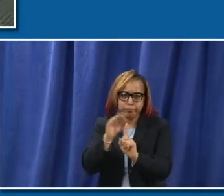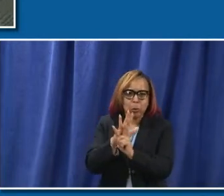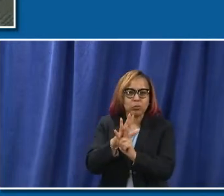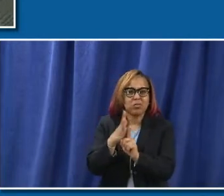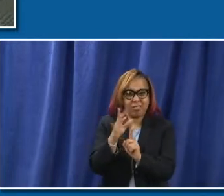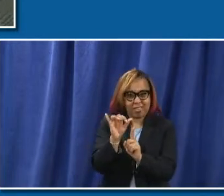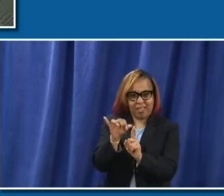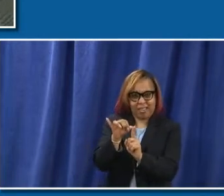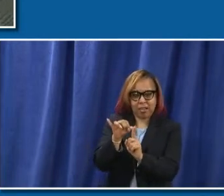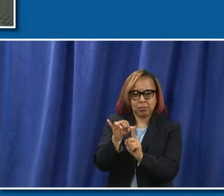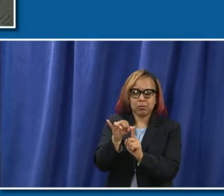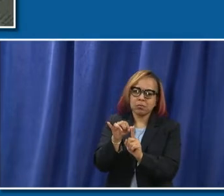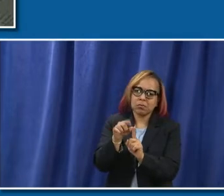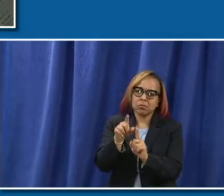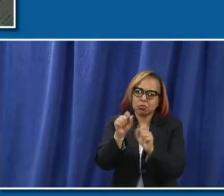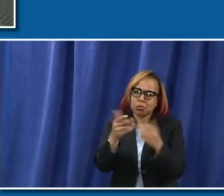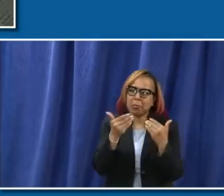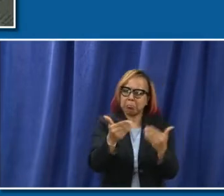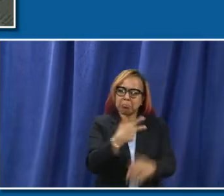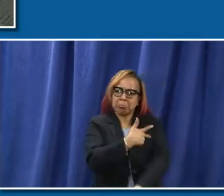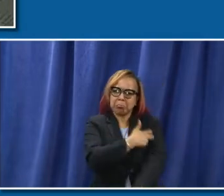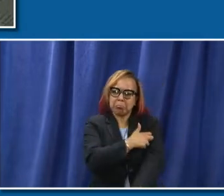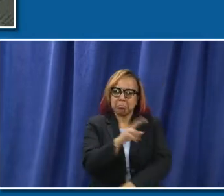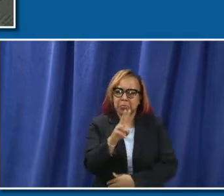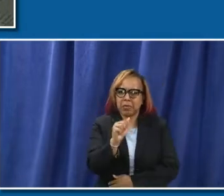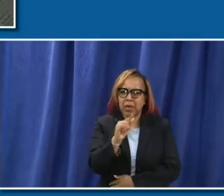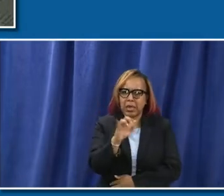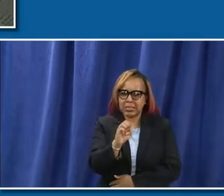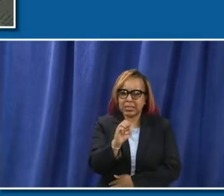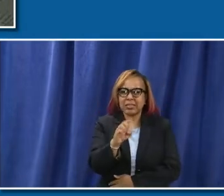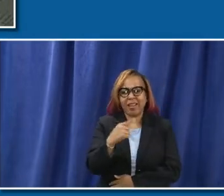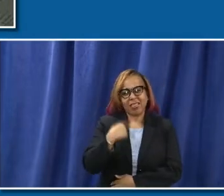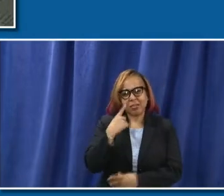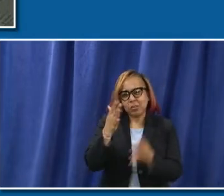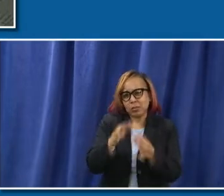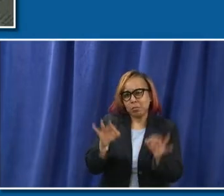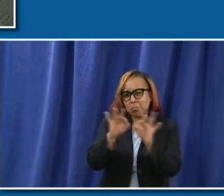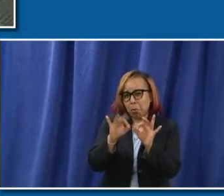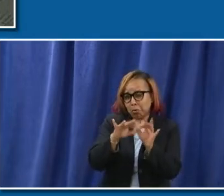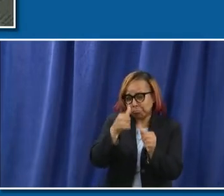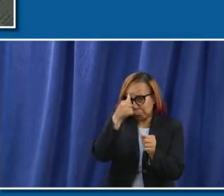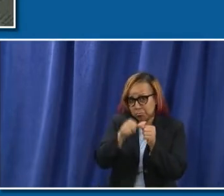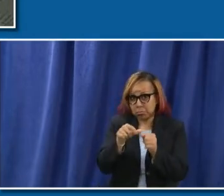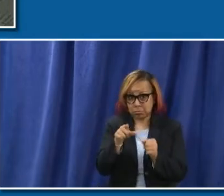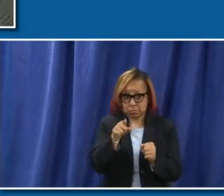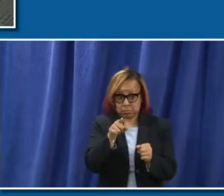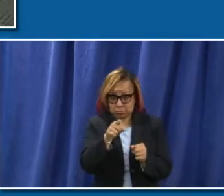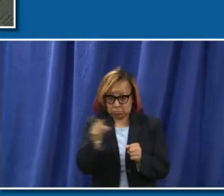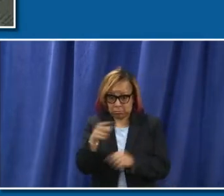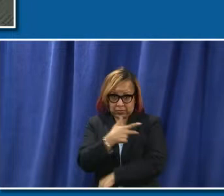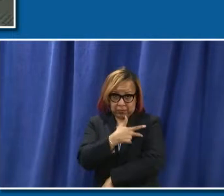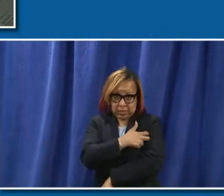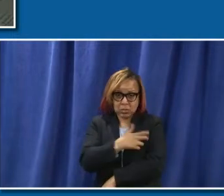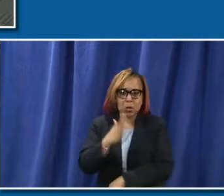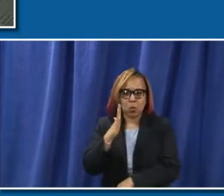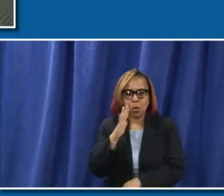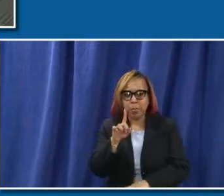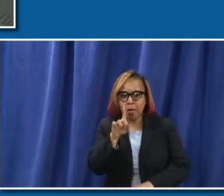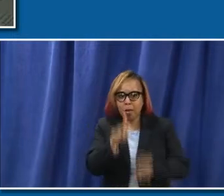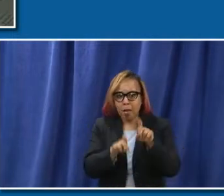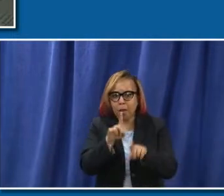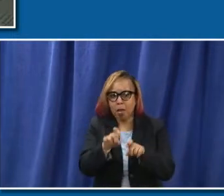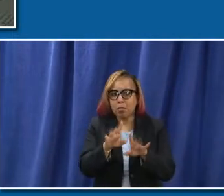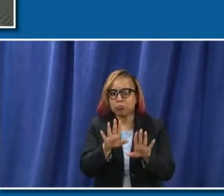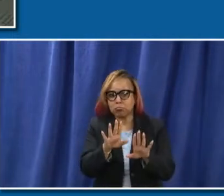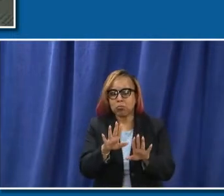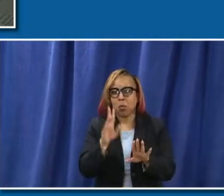else like that, then you can receive the vaccine. And I think it's important to note, everybody who receives this vaccine will be asked to wait and be monitored